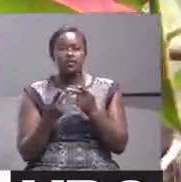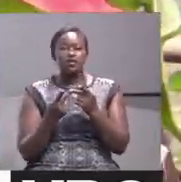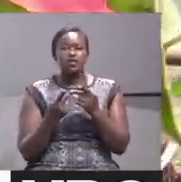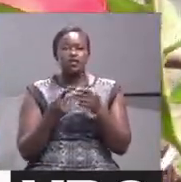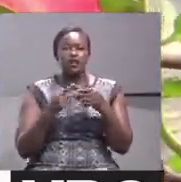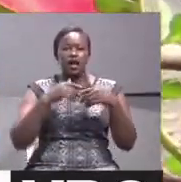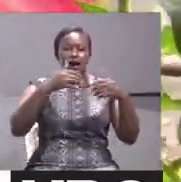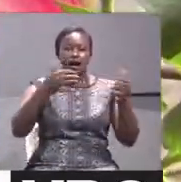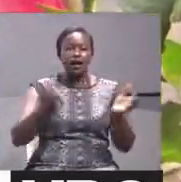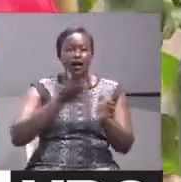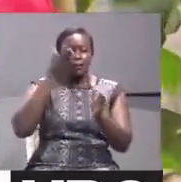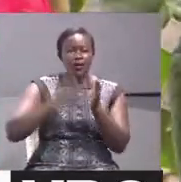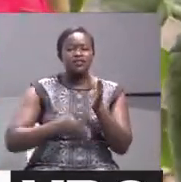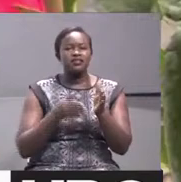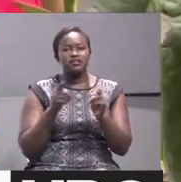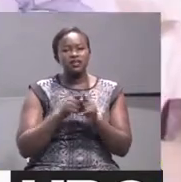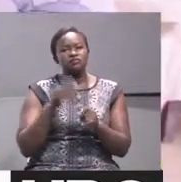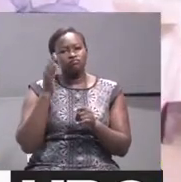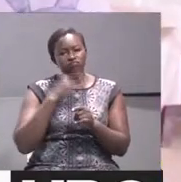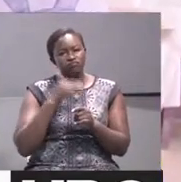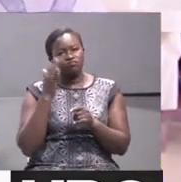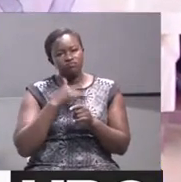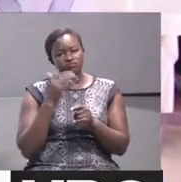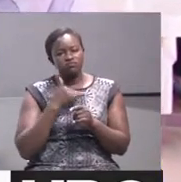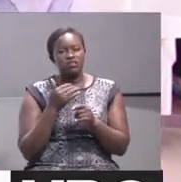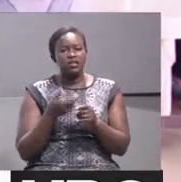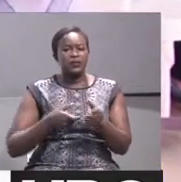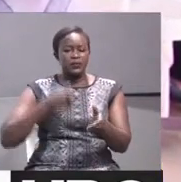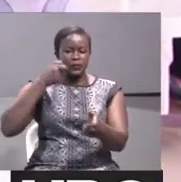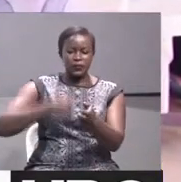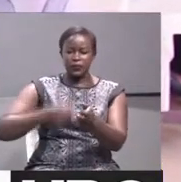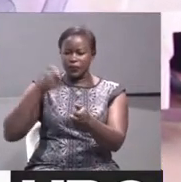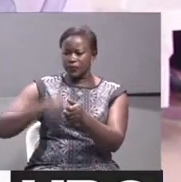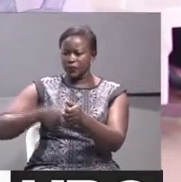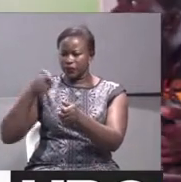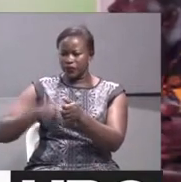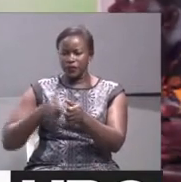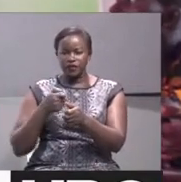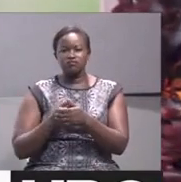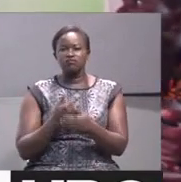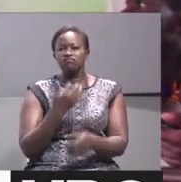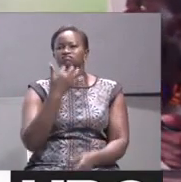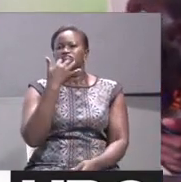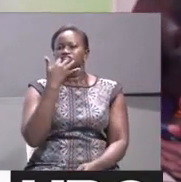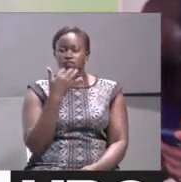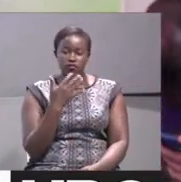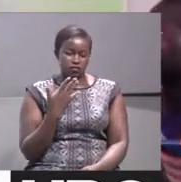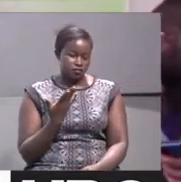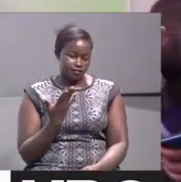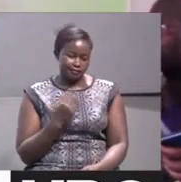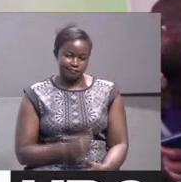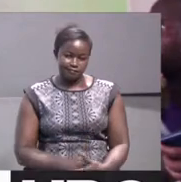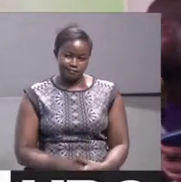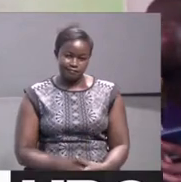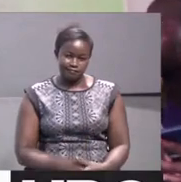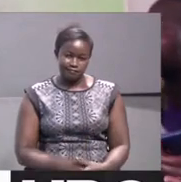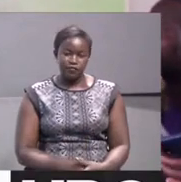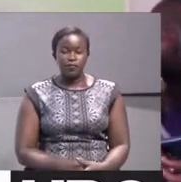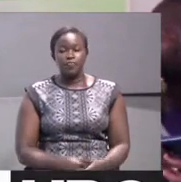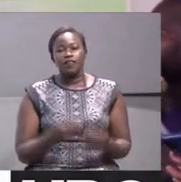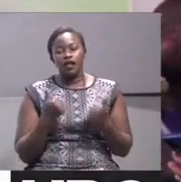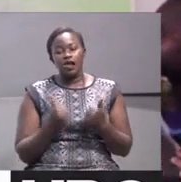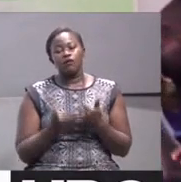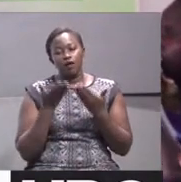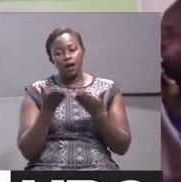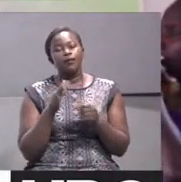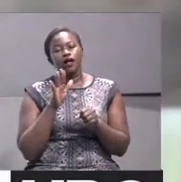with smelling with a lot of these organophosphates and what have you. So there's a lot